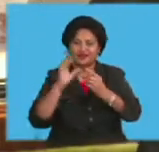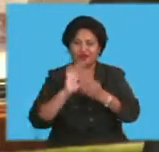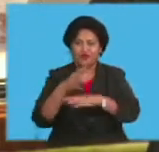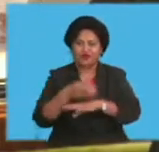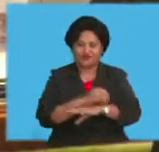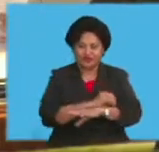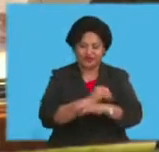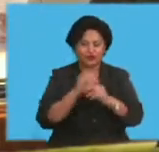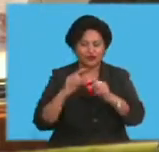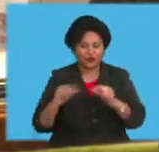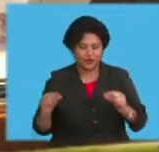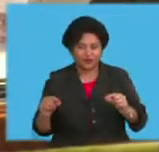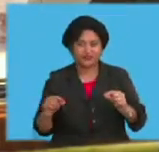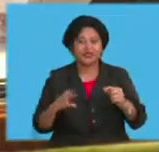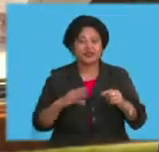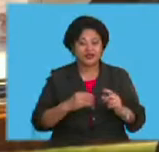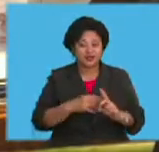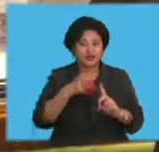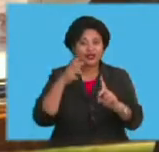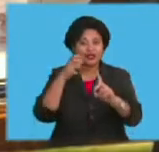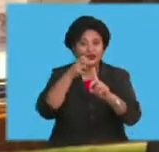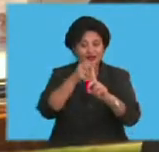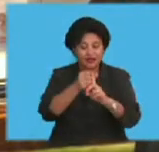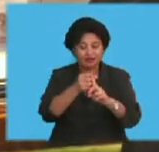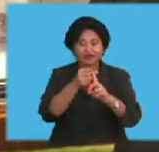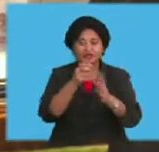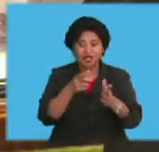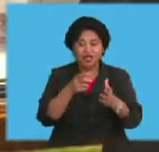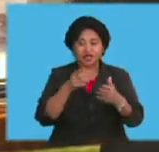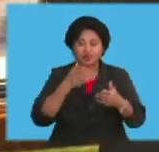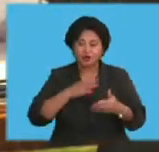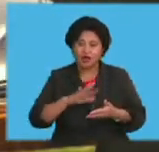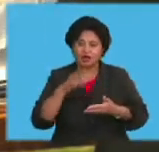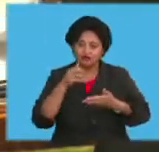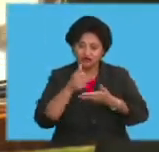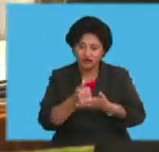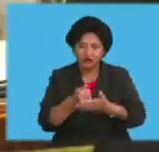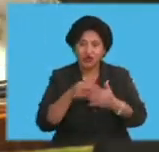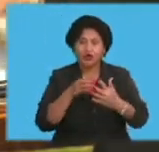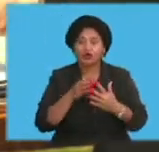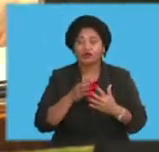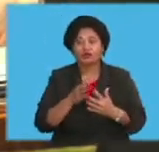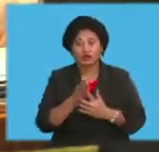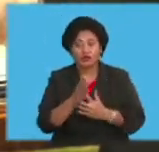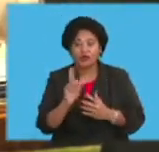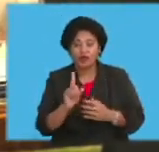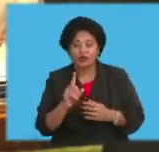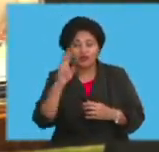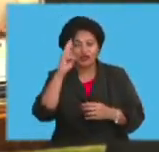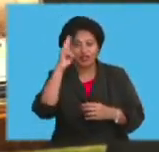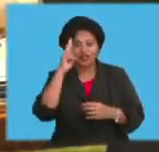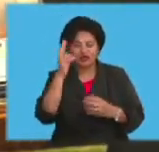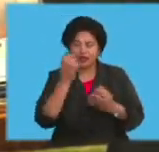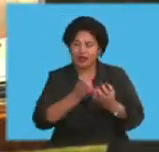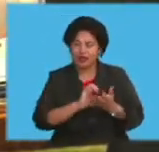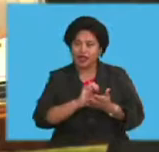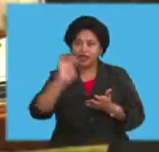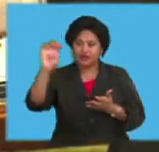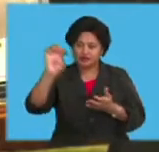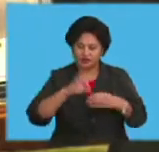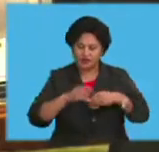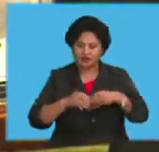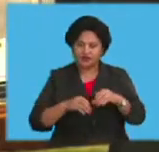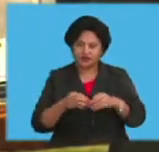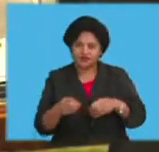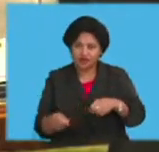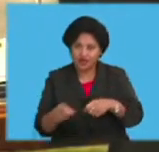impact targeted assistance through the National Export Strategy, which has resulted in an increase in